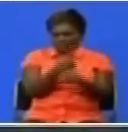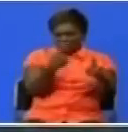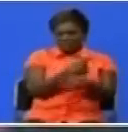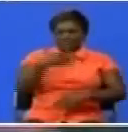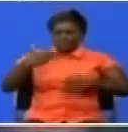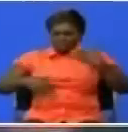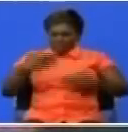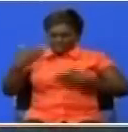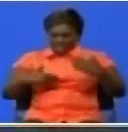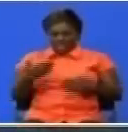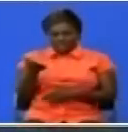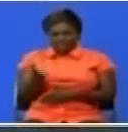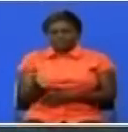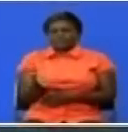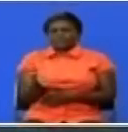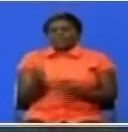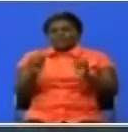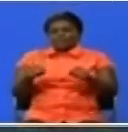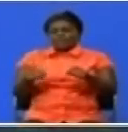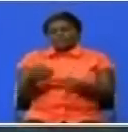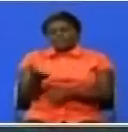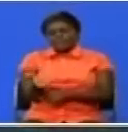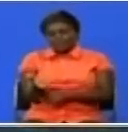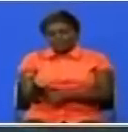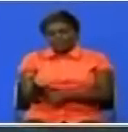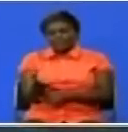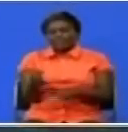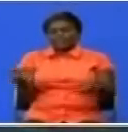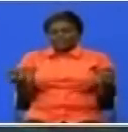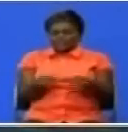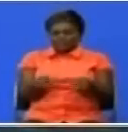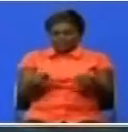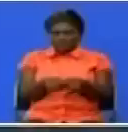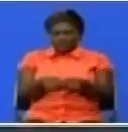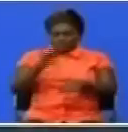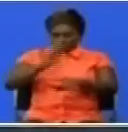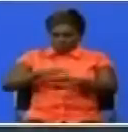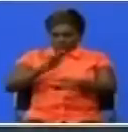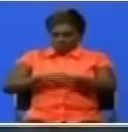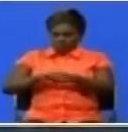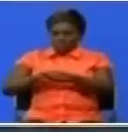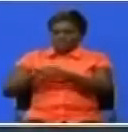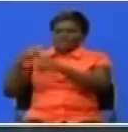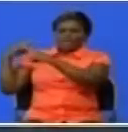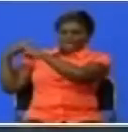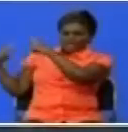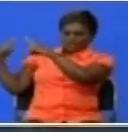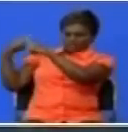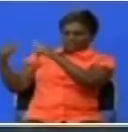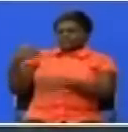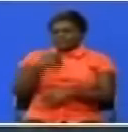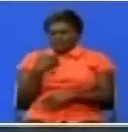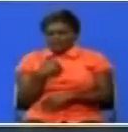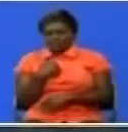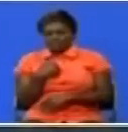hasn't worked out. Salah became available, and he has some good experience, both with his club, his